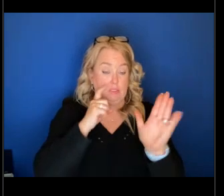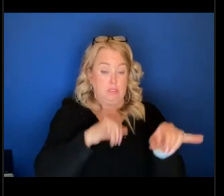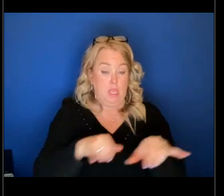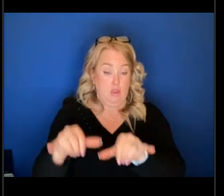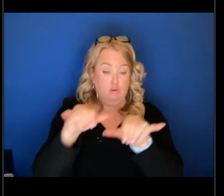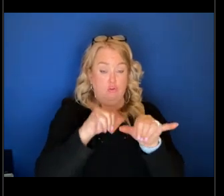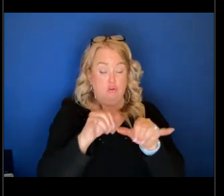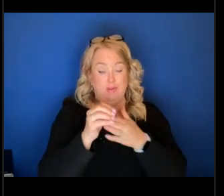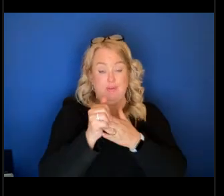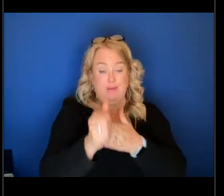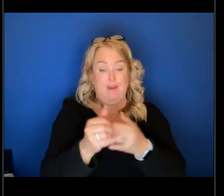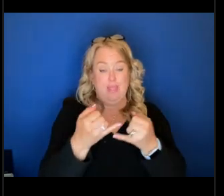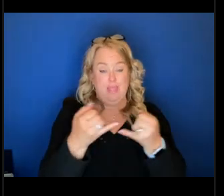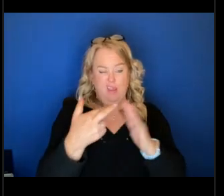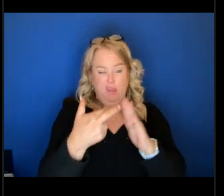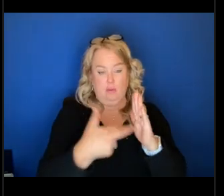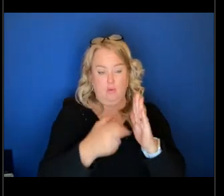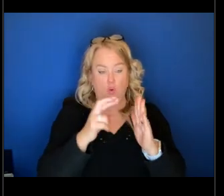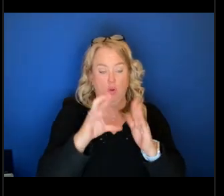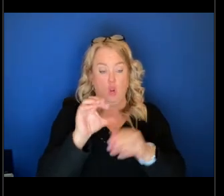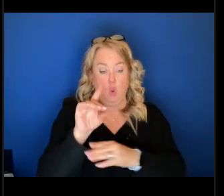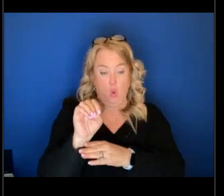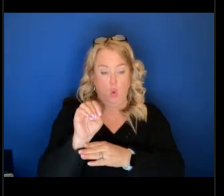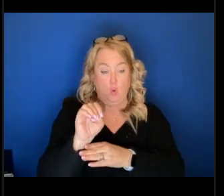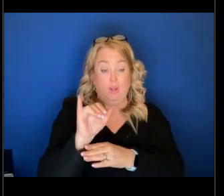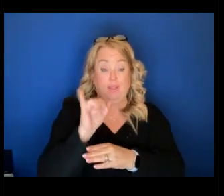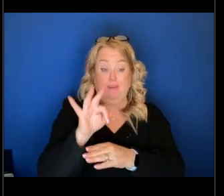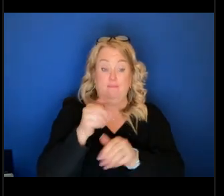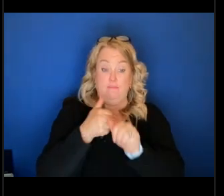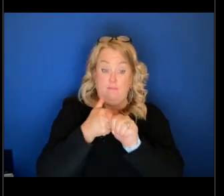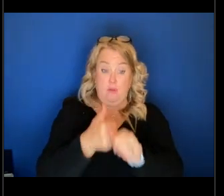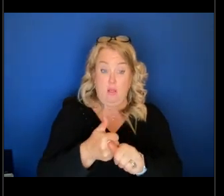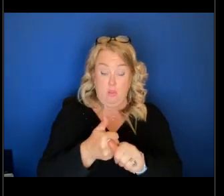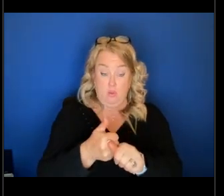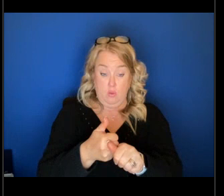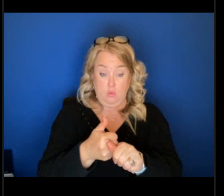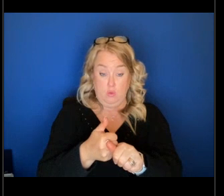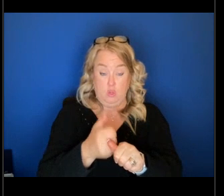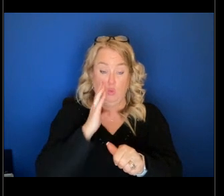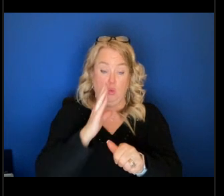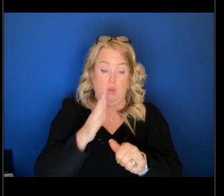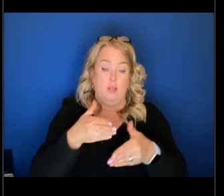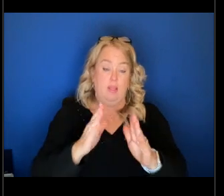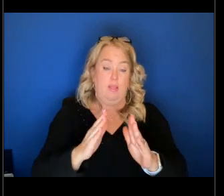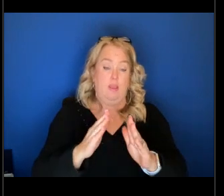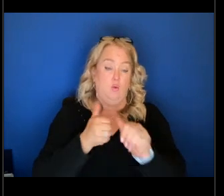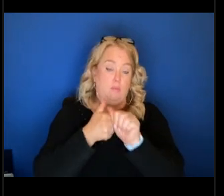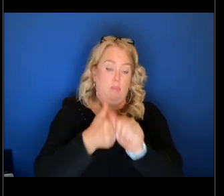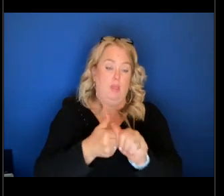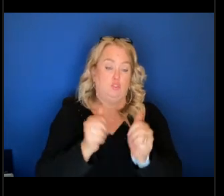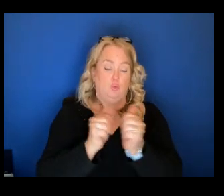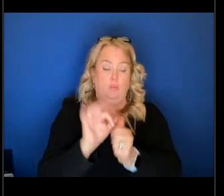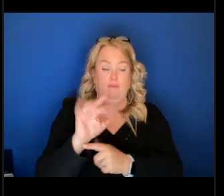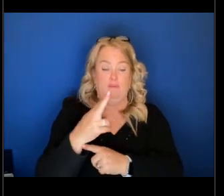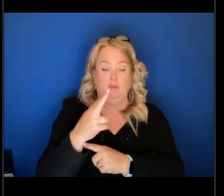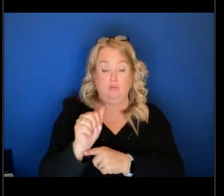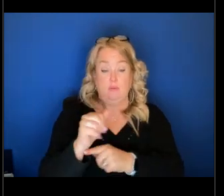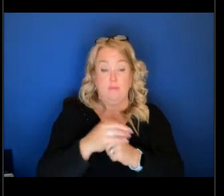standard, guideline, or code that, if followed without deviation, ensures compliance with the